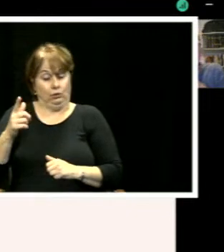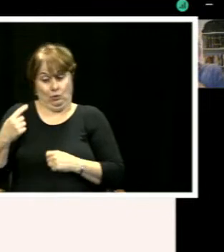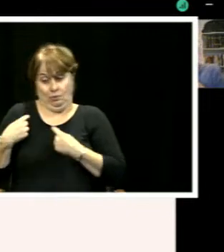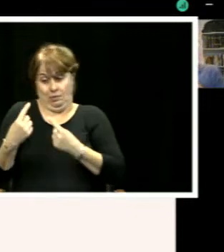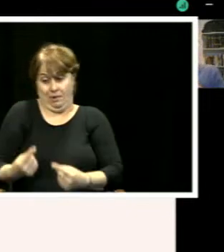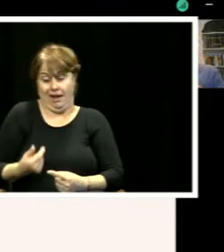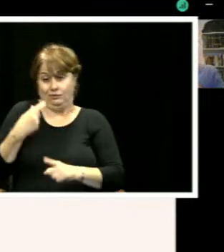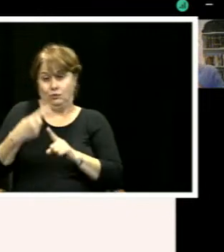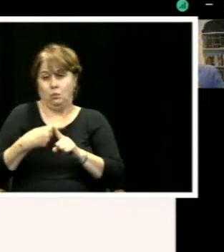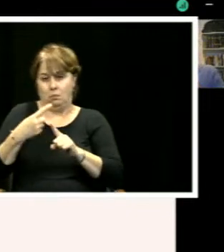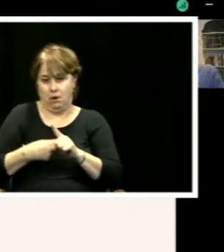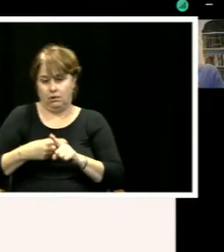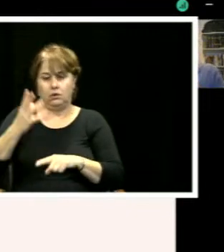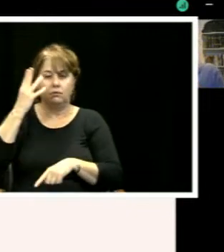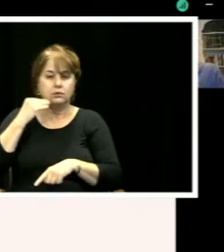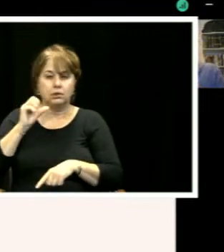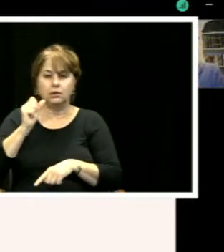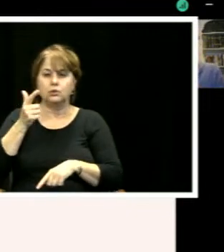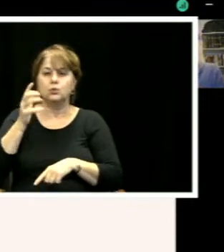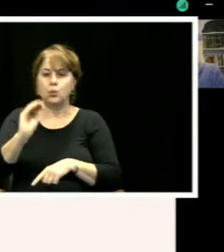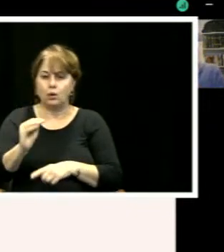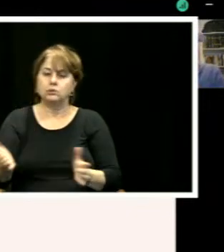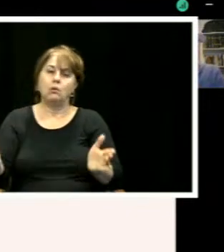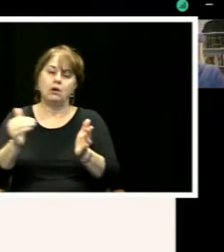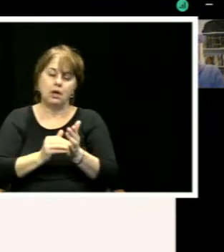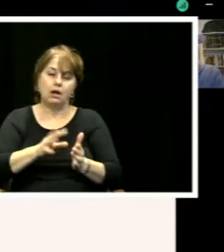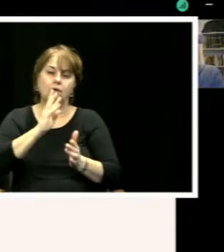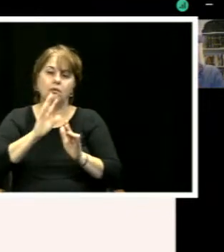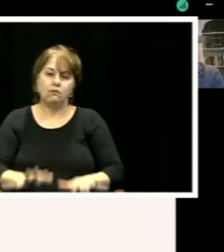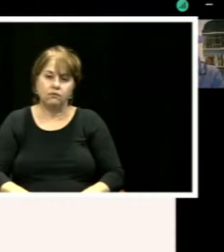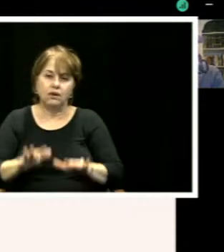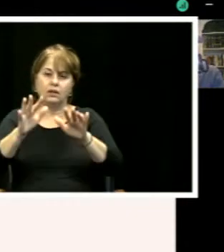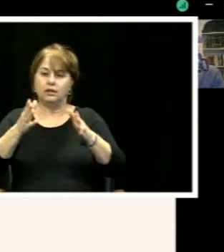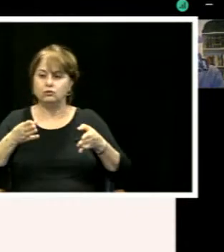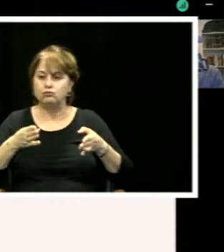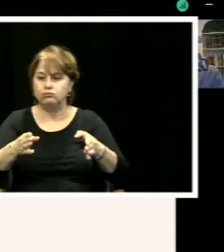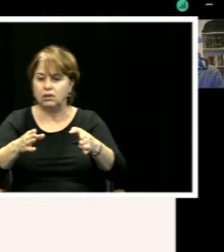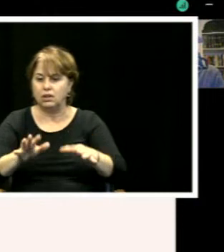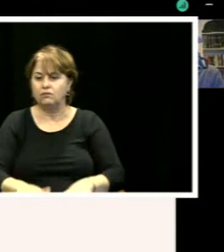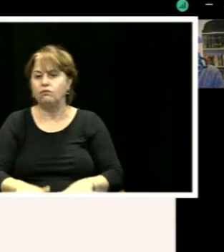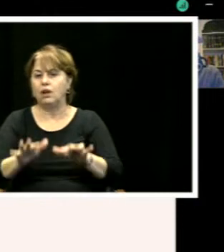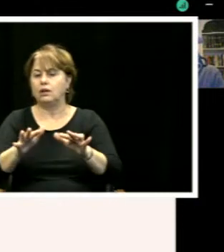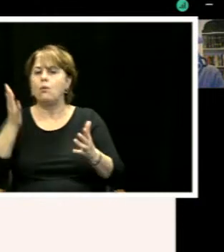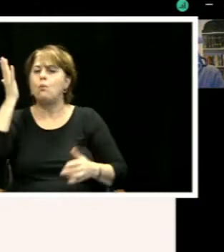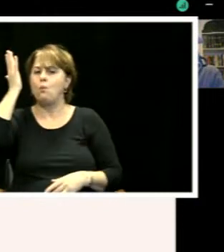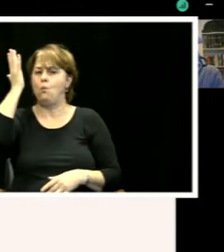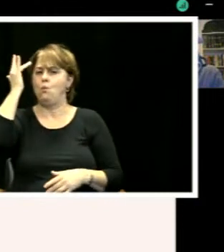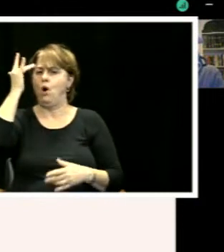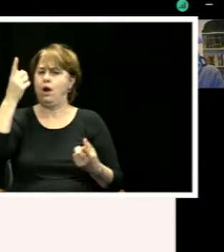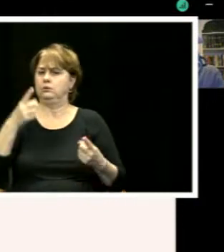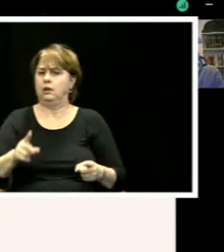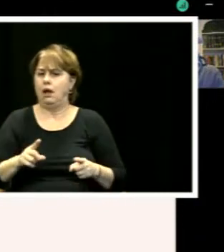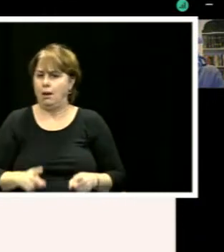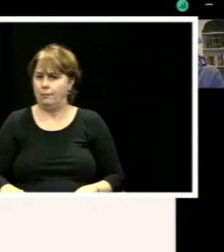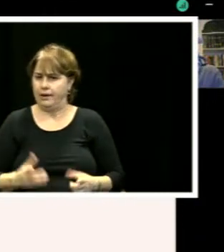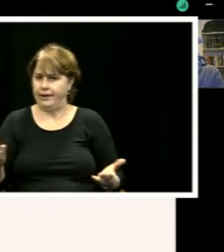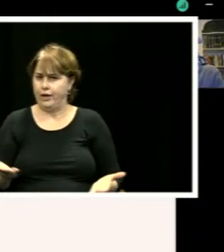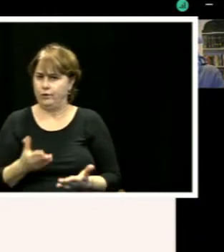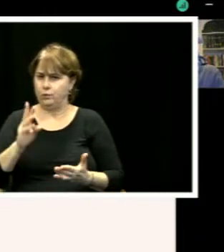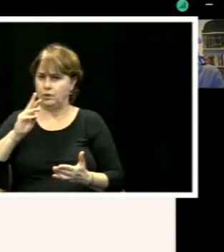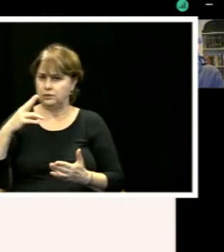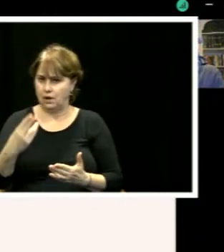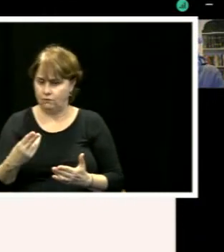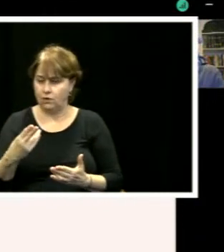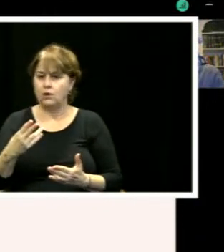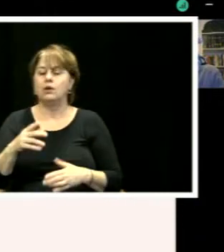months, you all have experienced it again. You're all well aware of the street flooding. So why is the street flooding occurring? And it's, we need to address